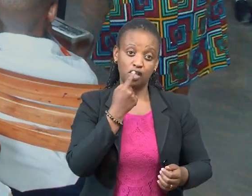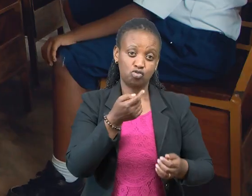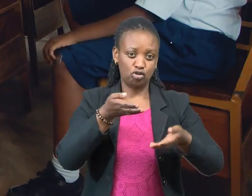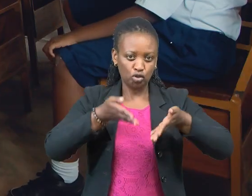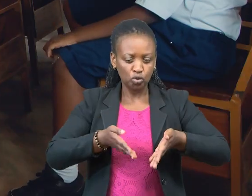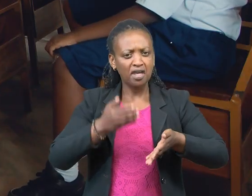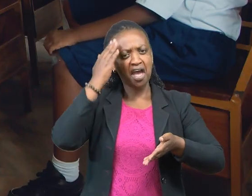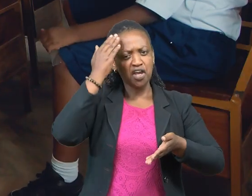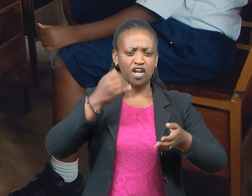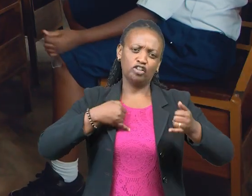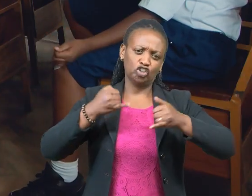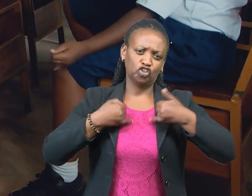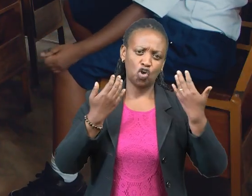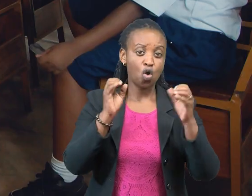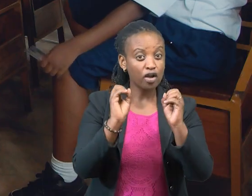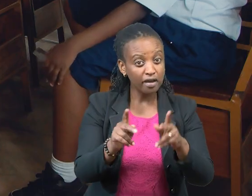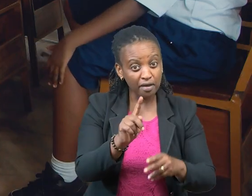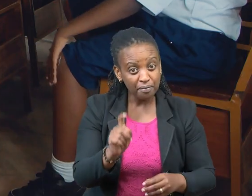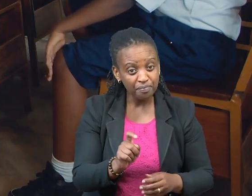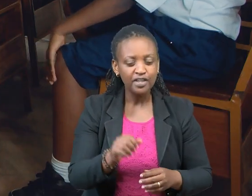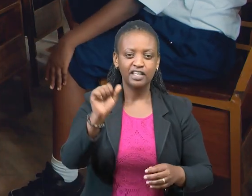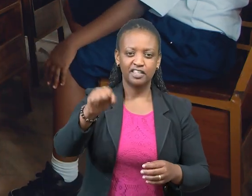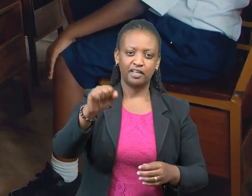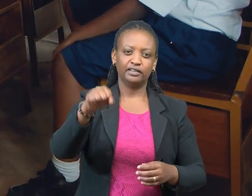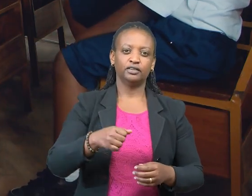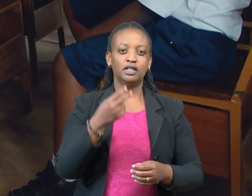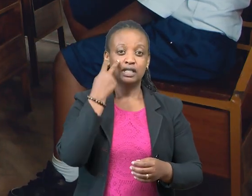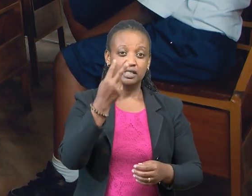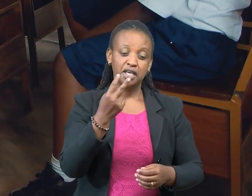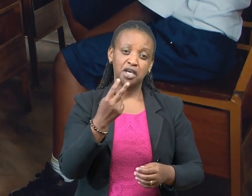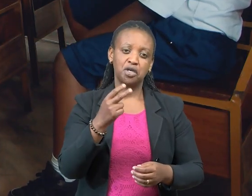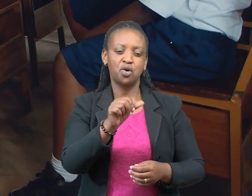today, and I know you have enjoyed, okay? Yes. See you